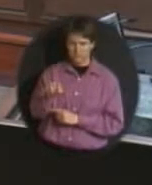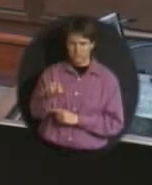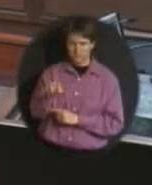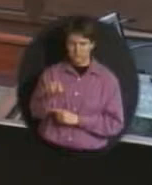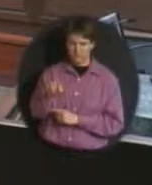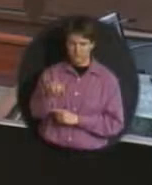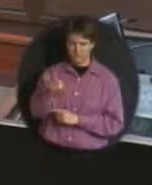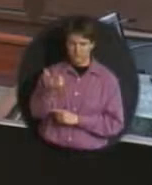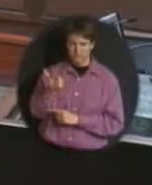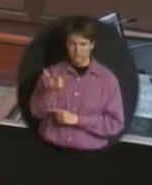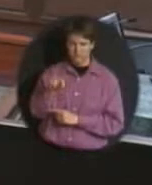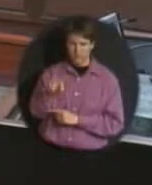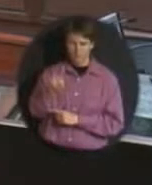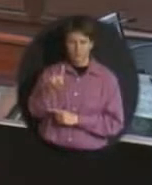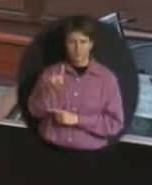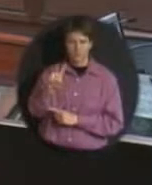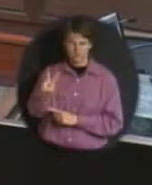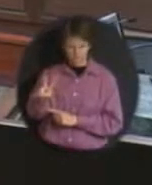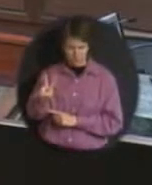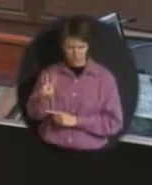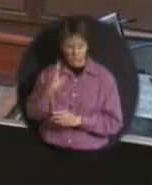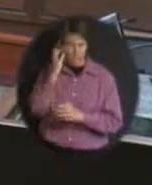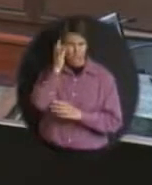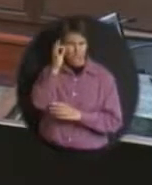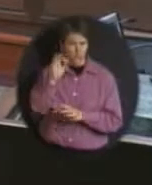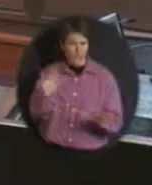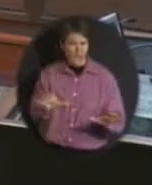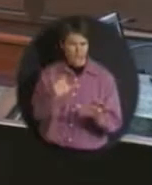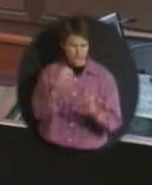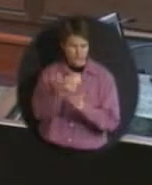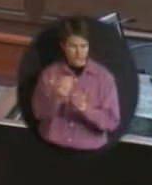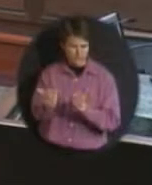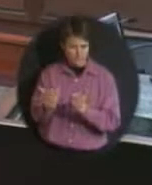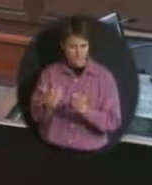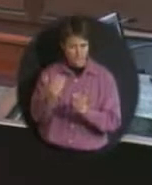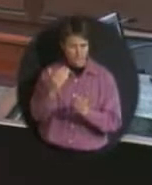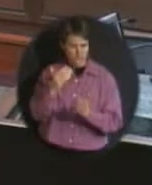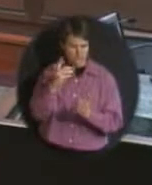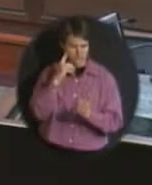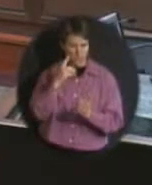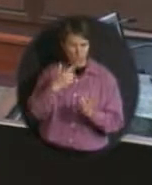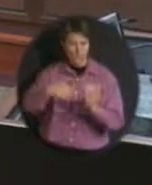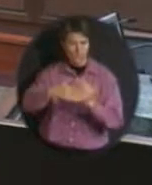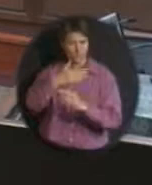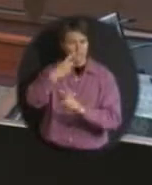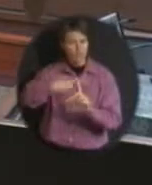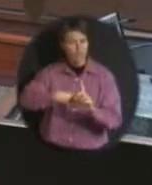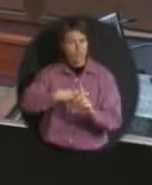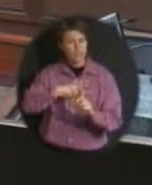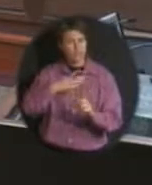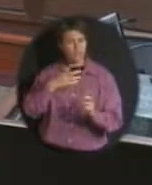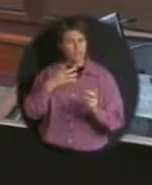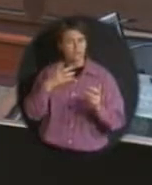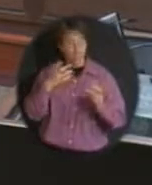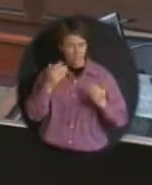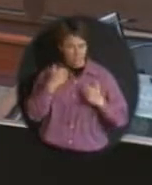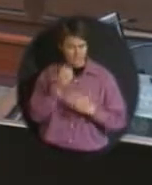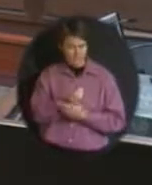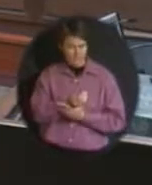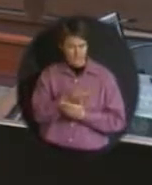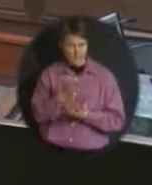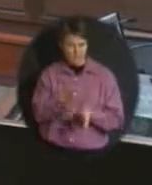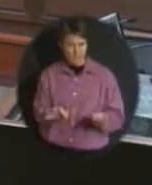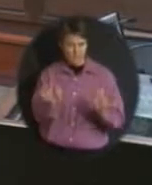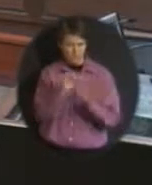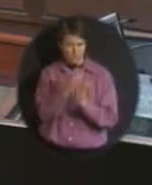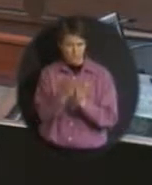.81.12 are future action items, and would call attention to board members for next month. We do have several important items